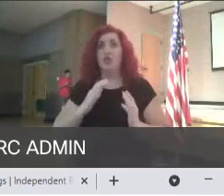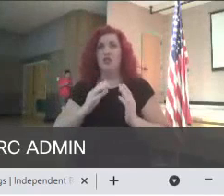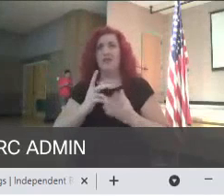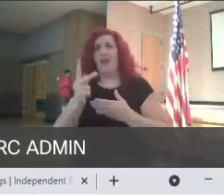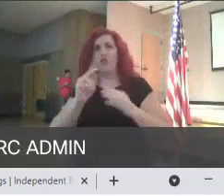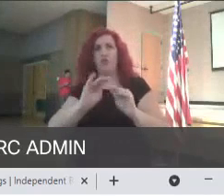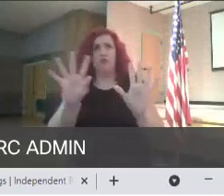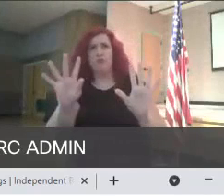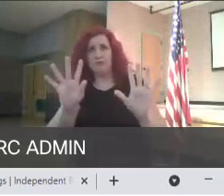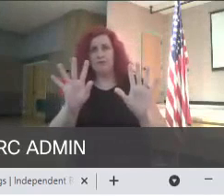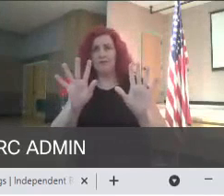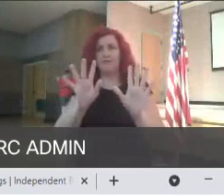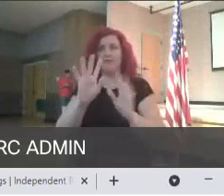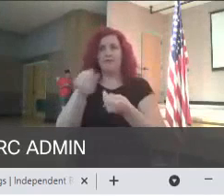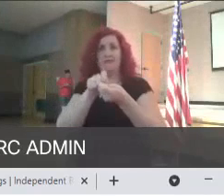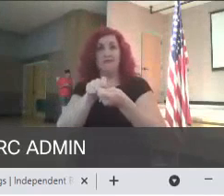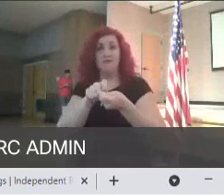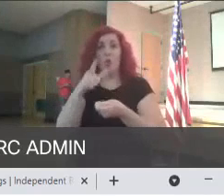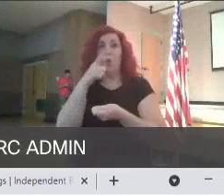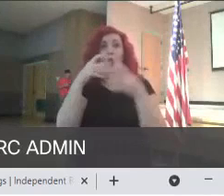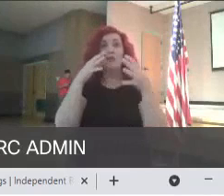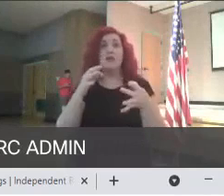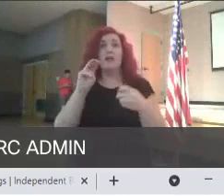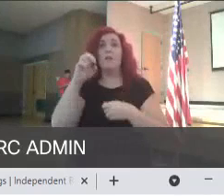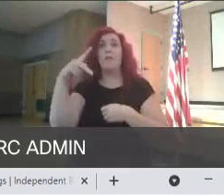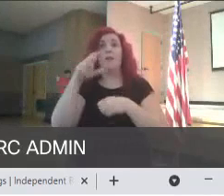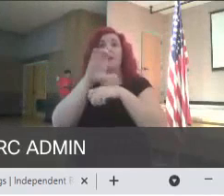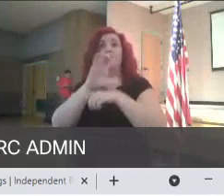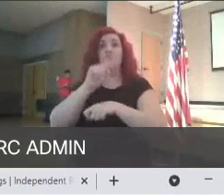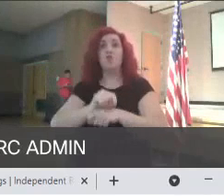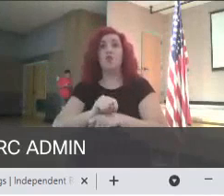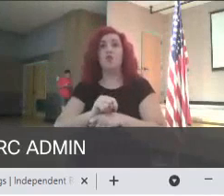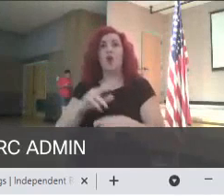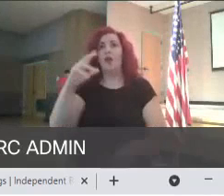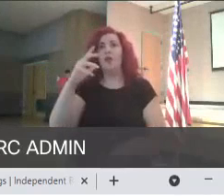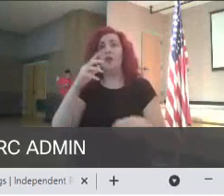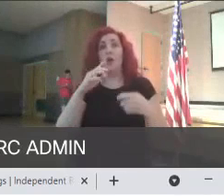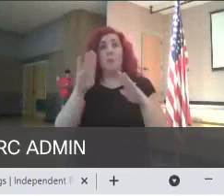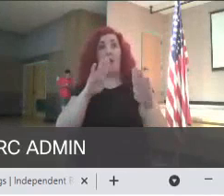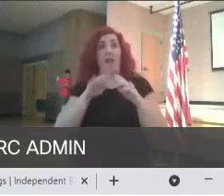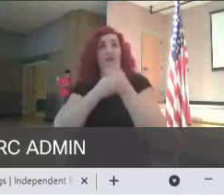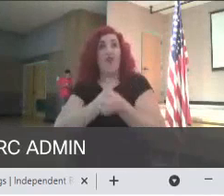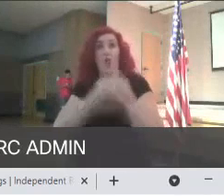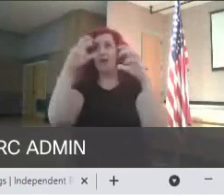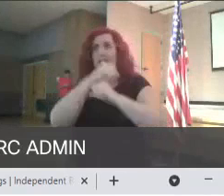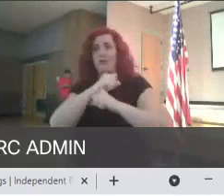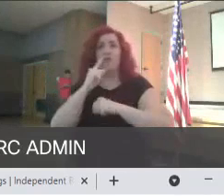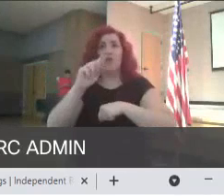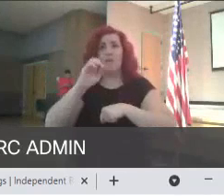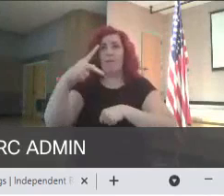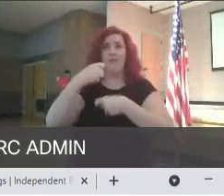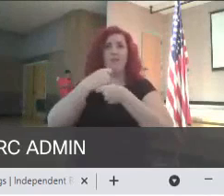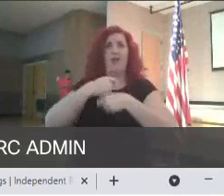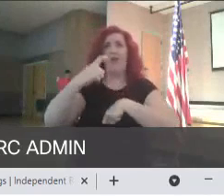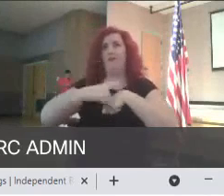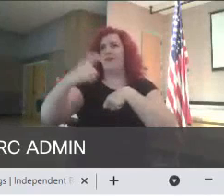it, that choice was left to the mapping consultants, who had to act on an assumption in order to generate the maps on time. We also